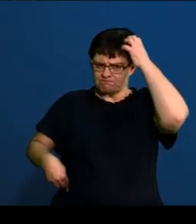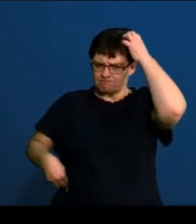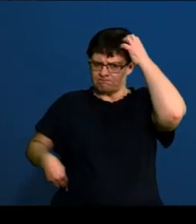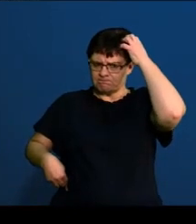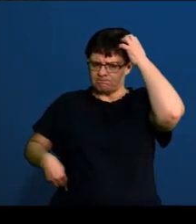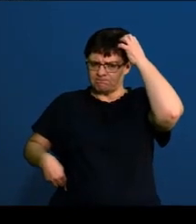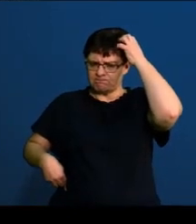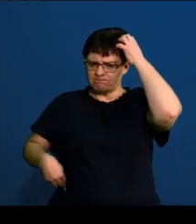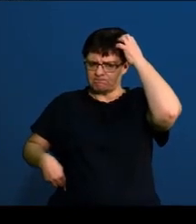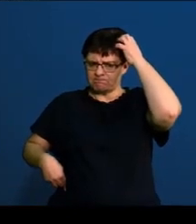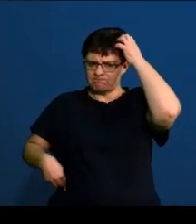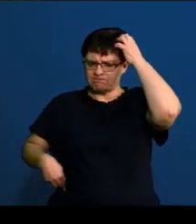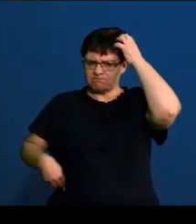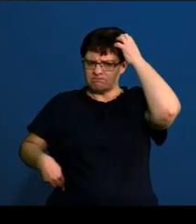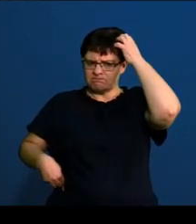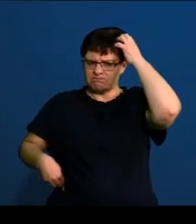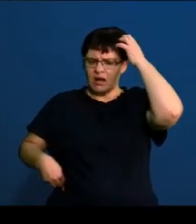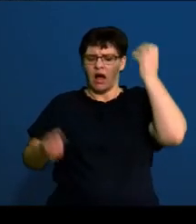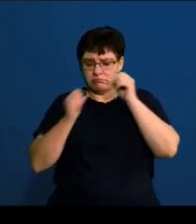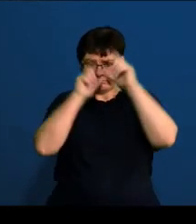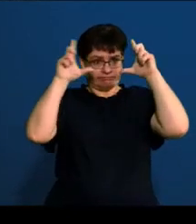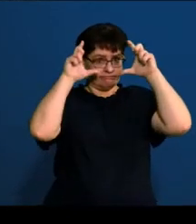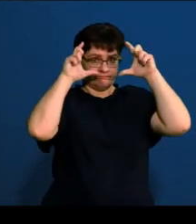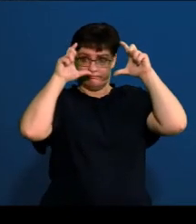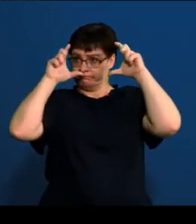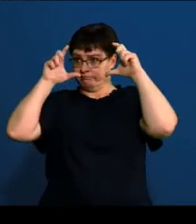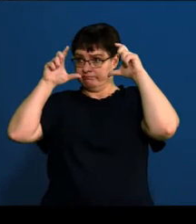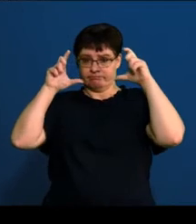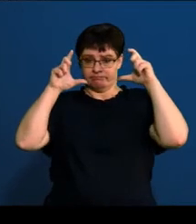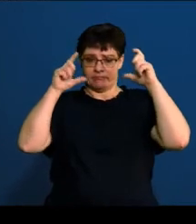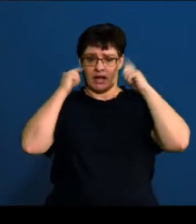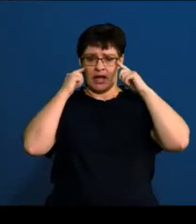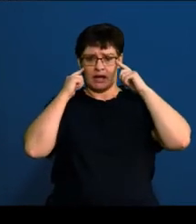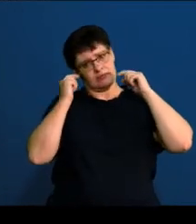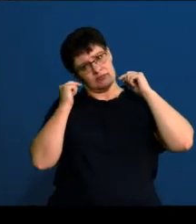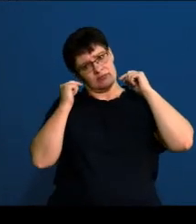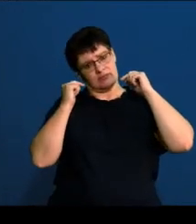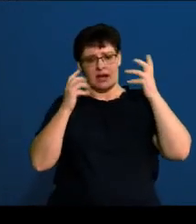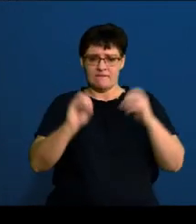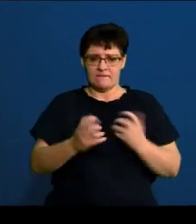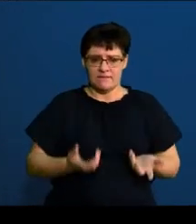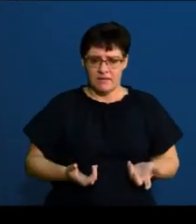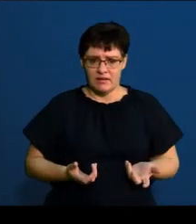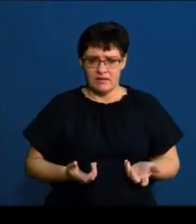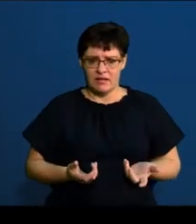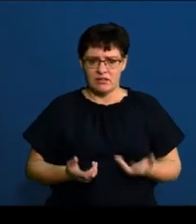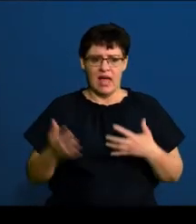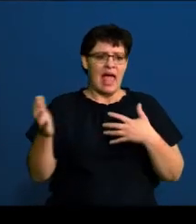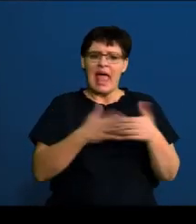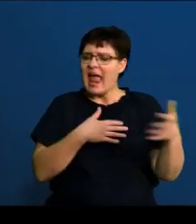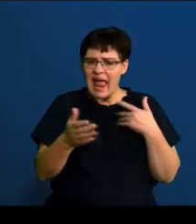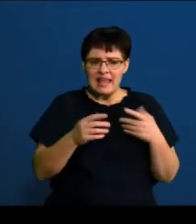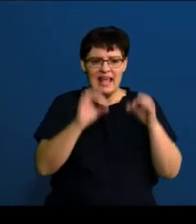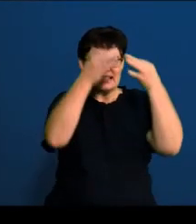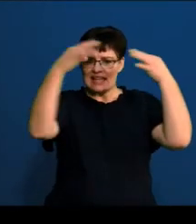on her head. Her eyes are wide opened. Her head is turned to the left. So any of these two